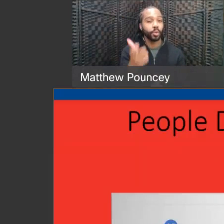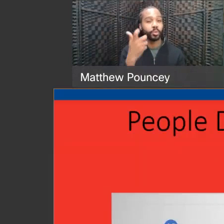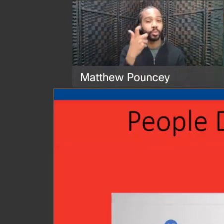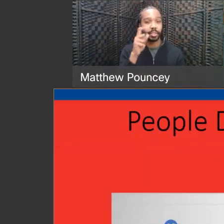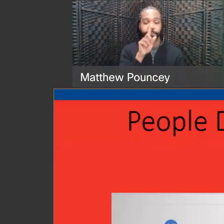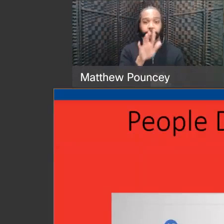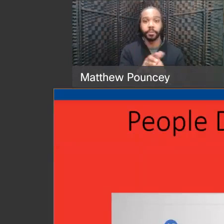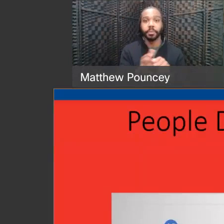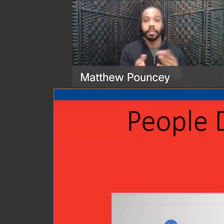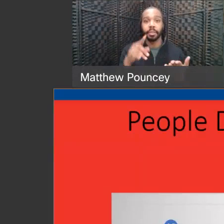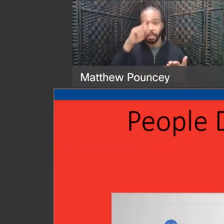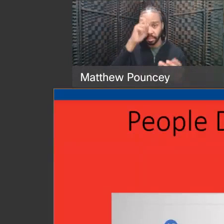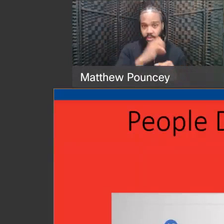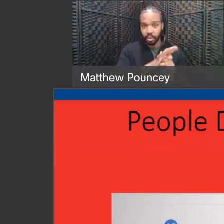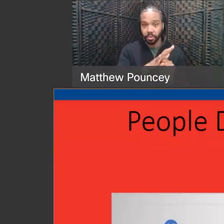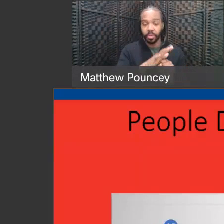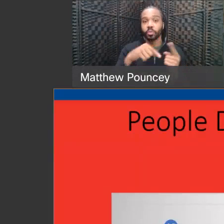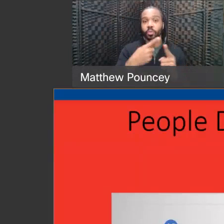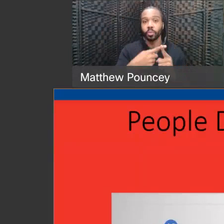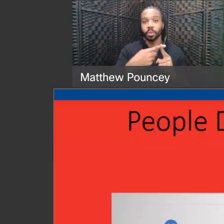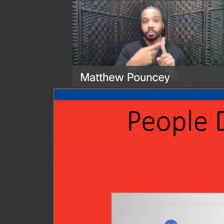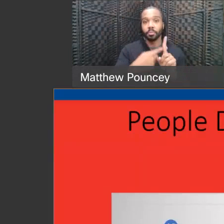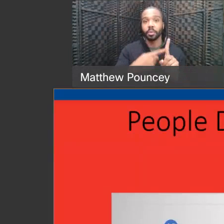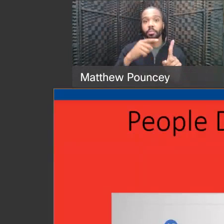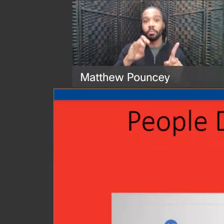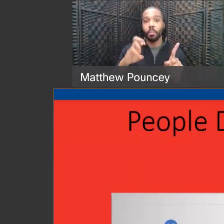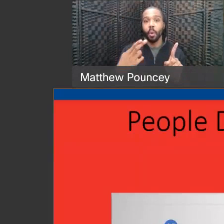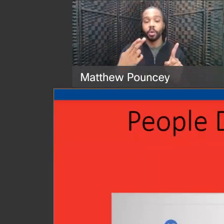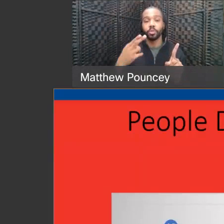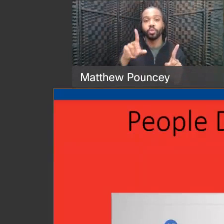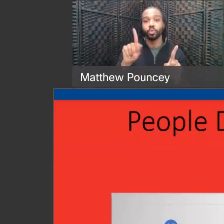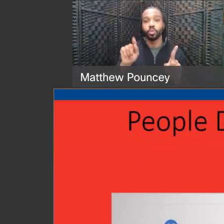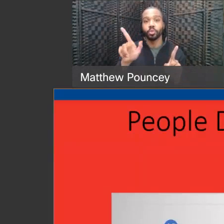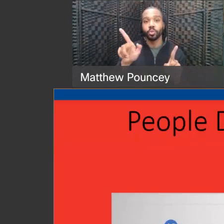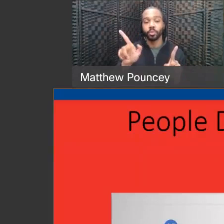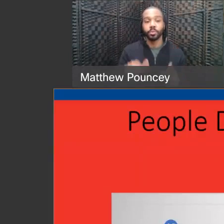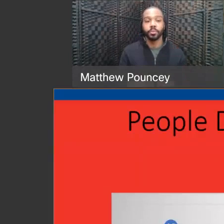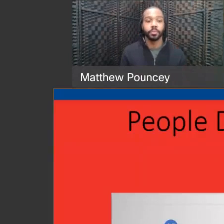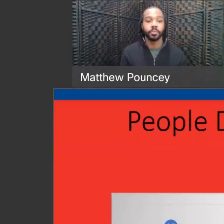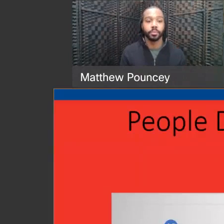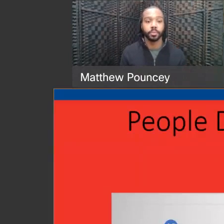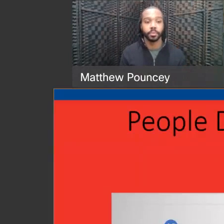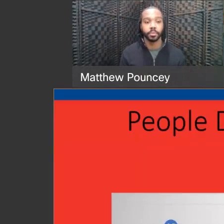that we had was in March of 2021.